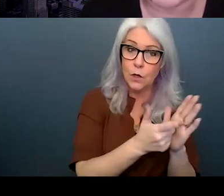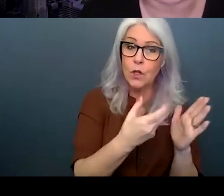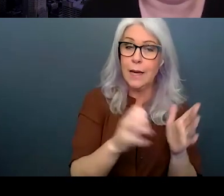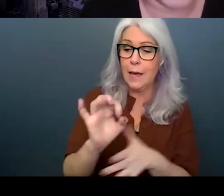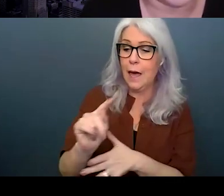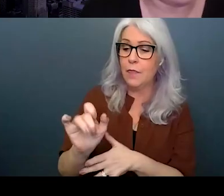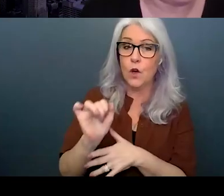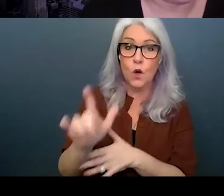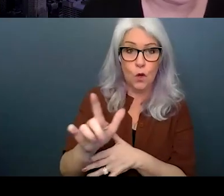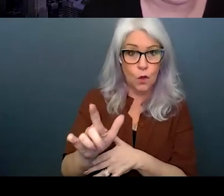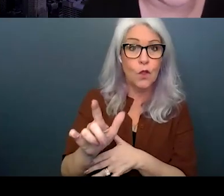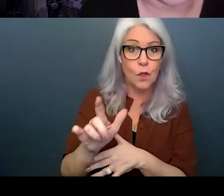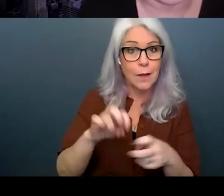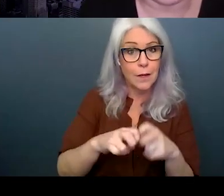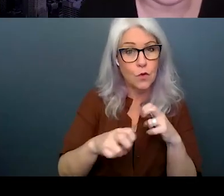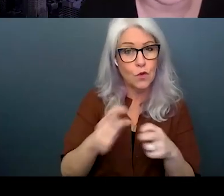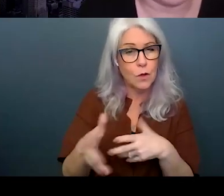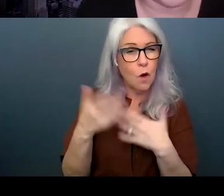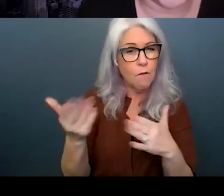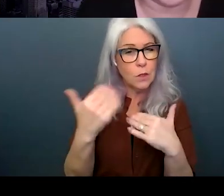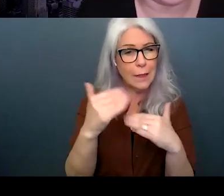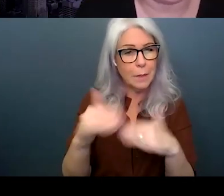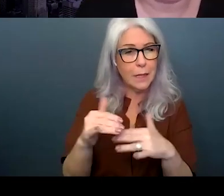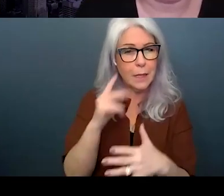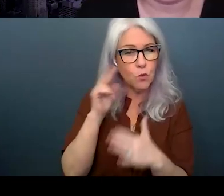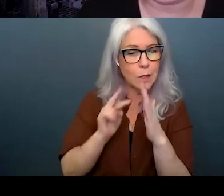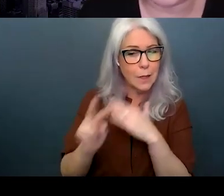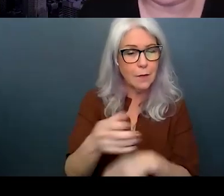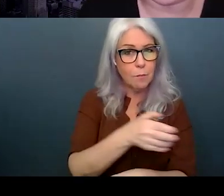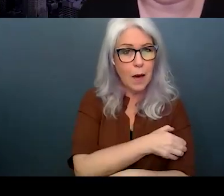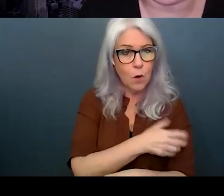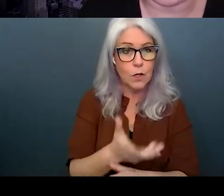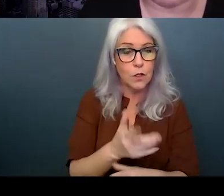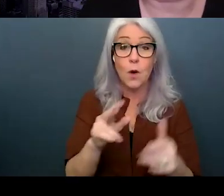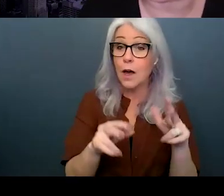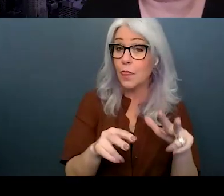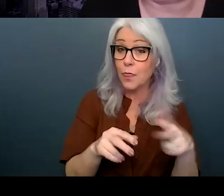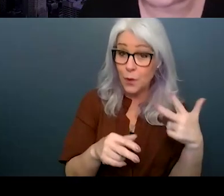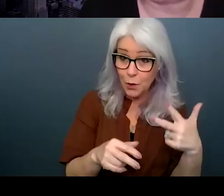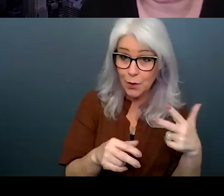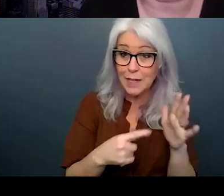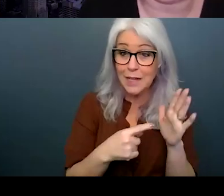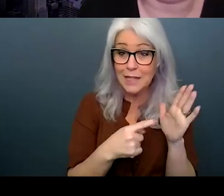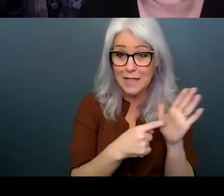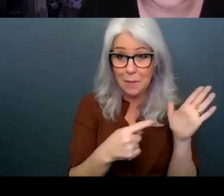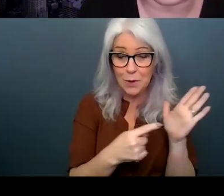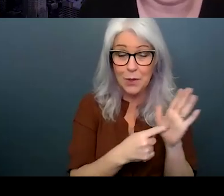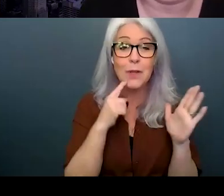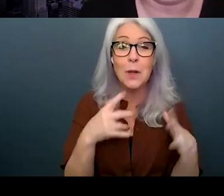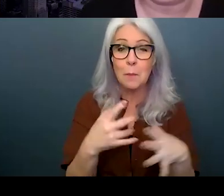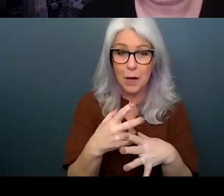limited predictive power. So here is a third example of an attempt at paraphrasing